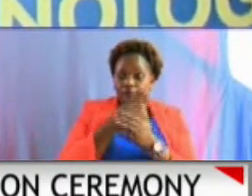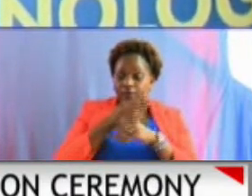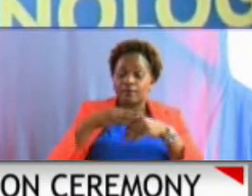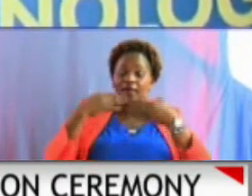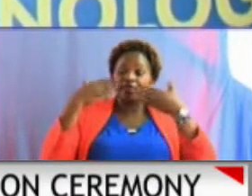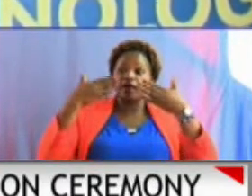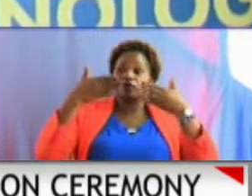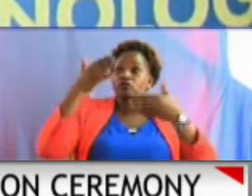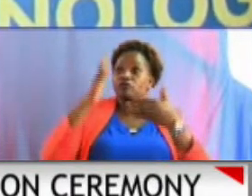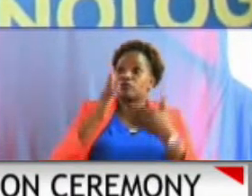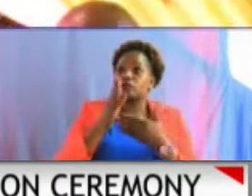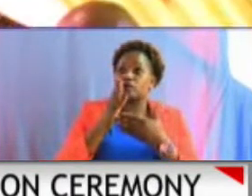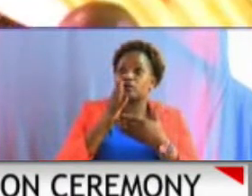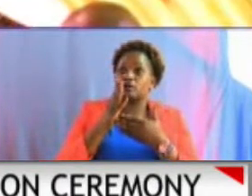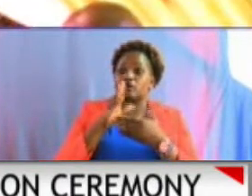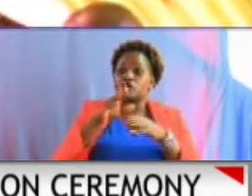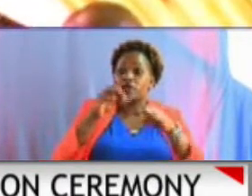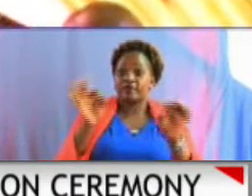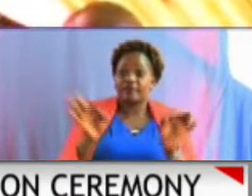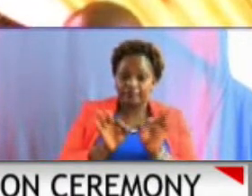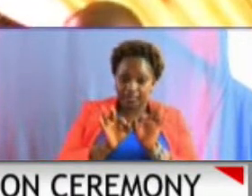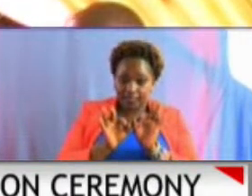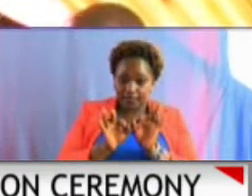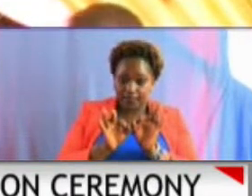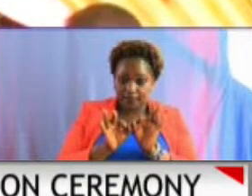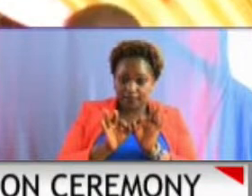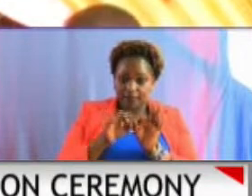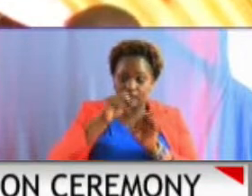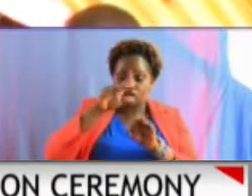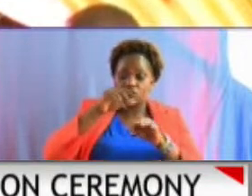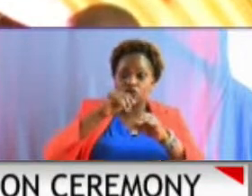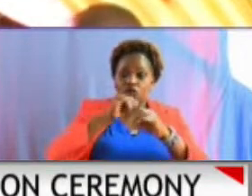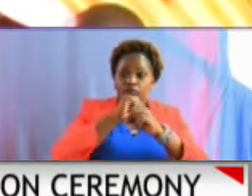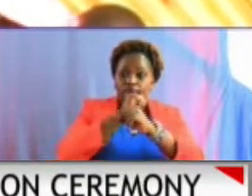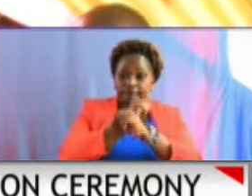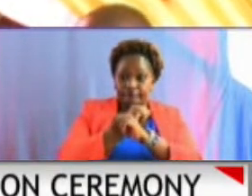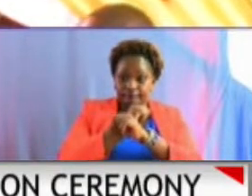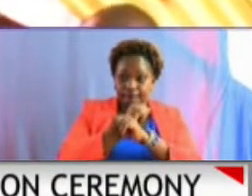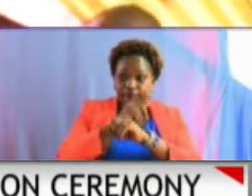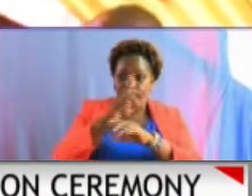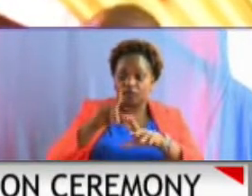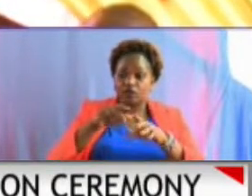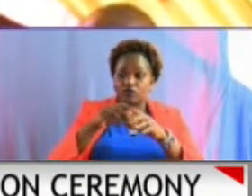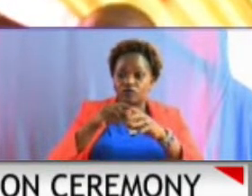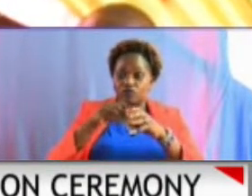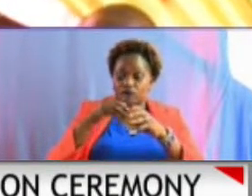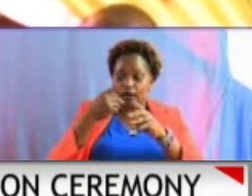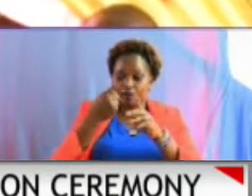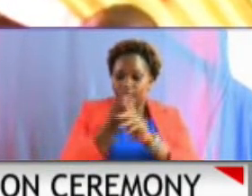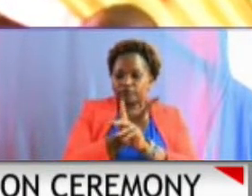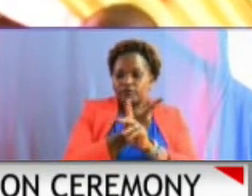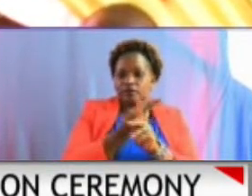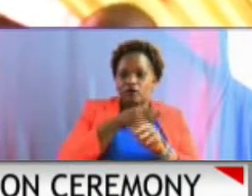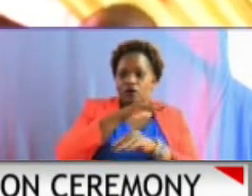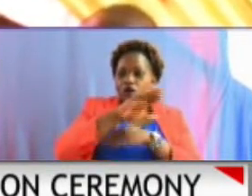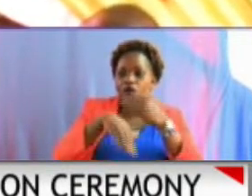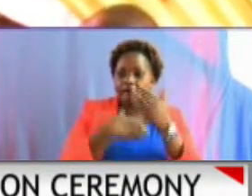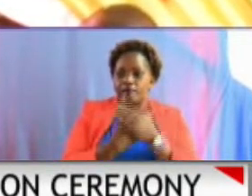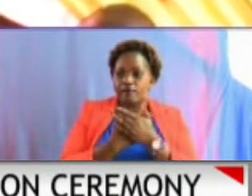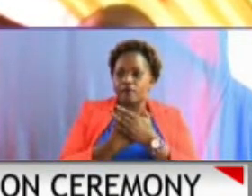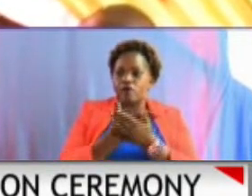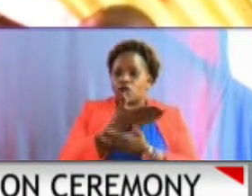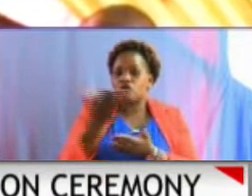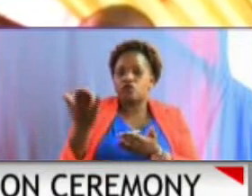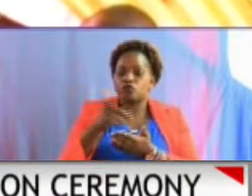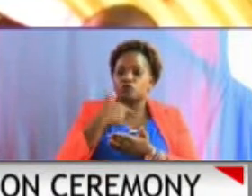God, your families, your guardians, your lecturers, and to all